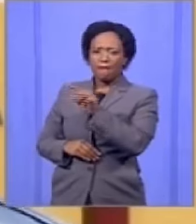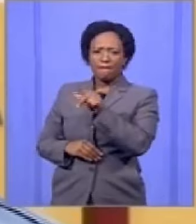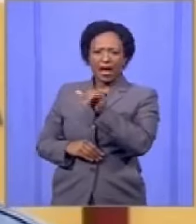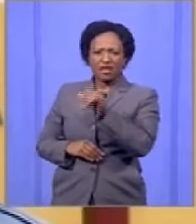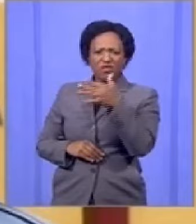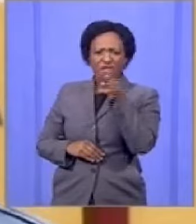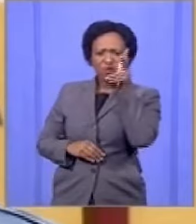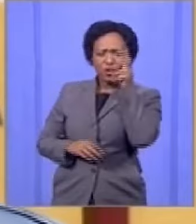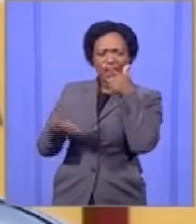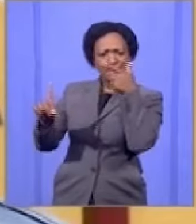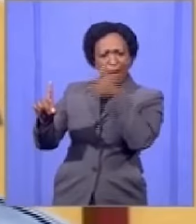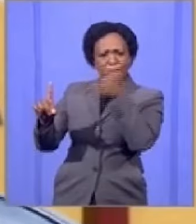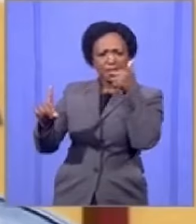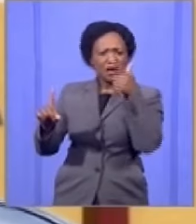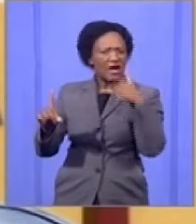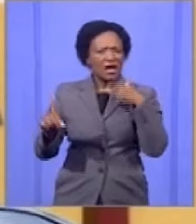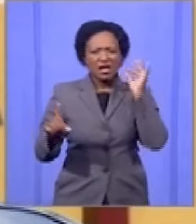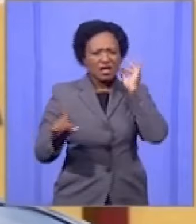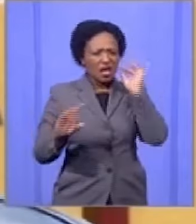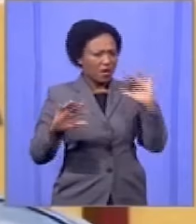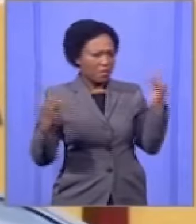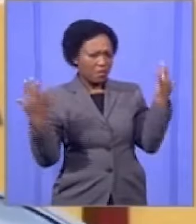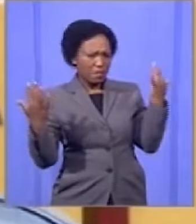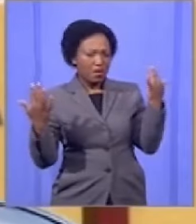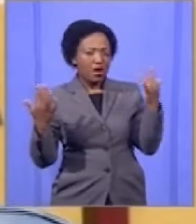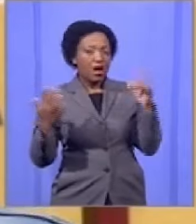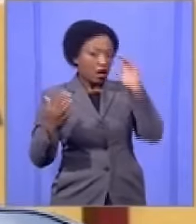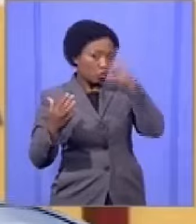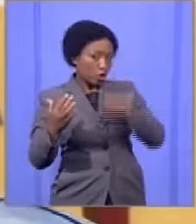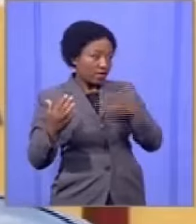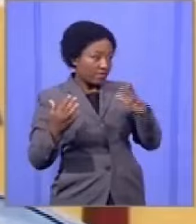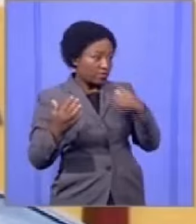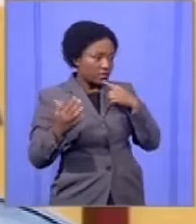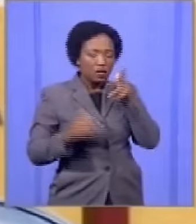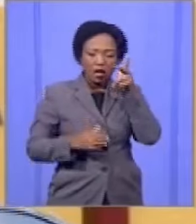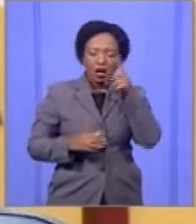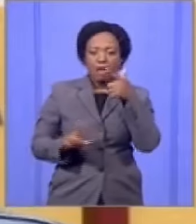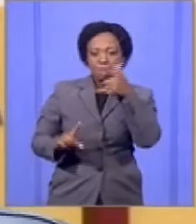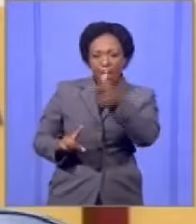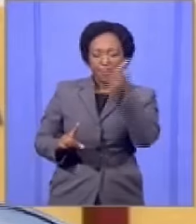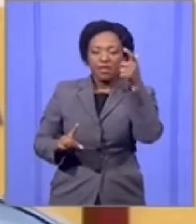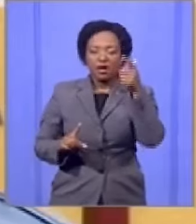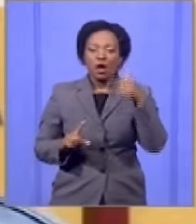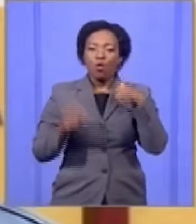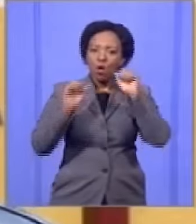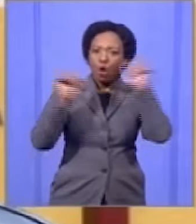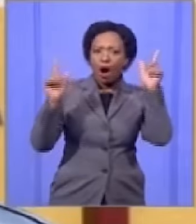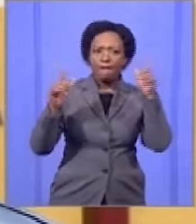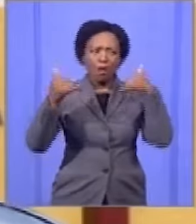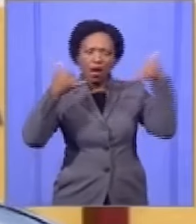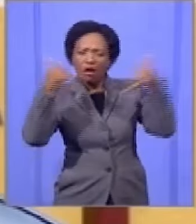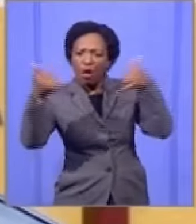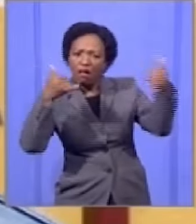didn't hear anything, but my daughter said there was a gunshot. So we woke up and then we were calling each